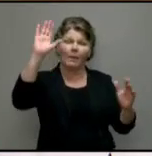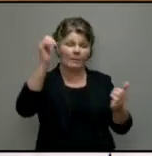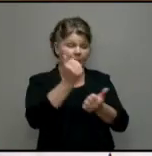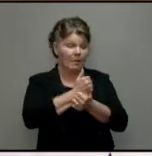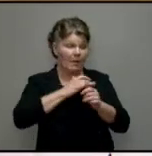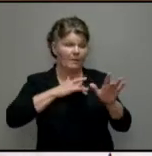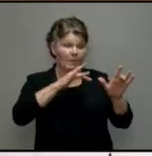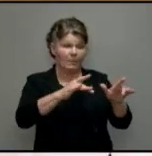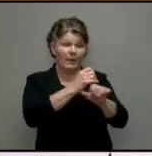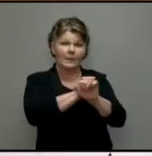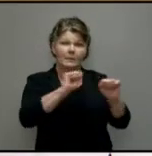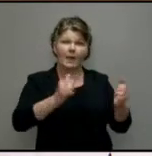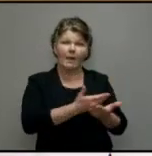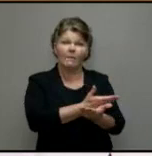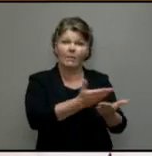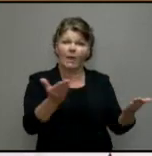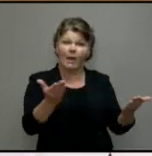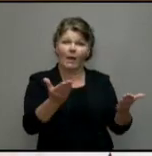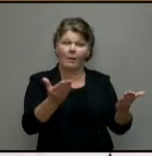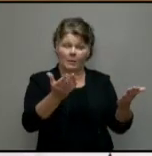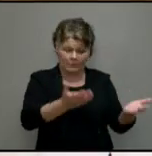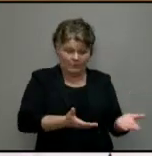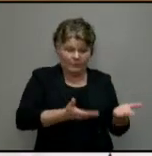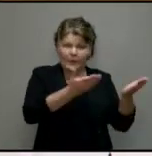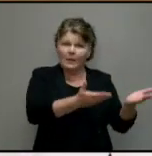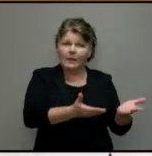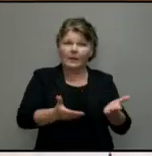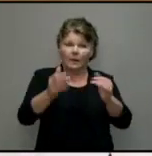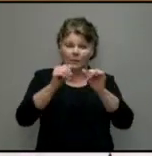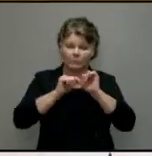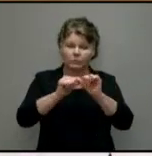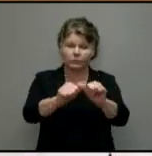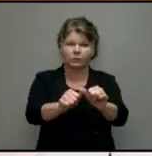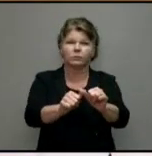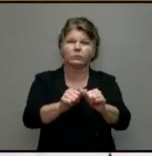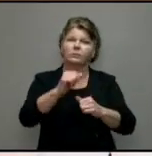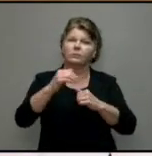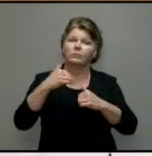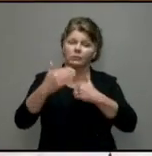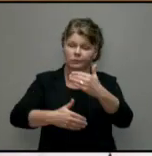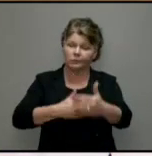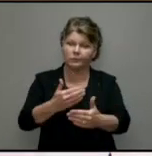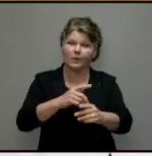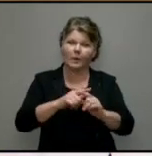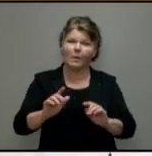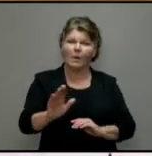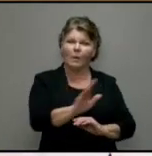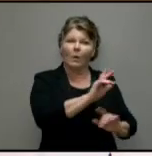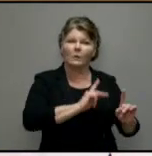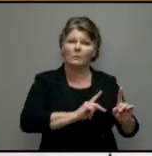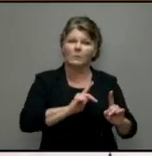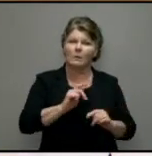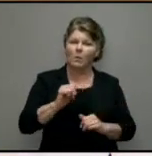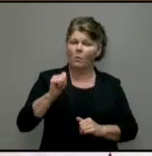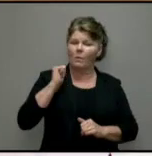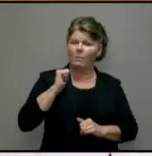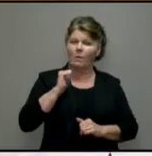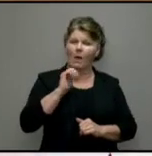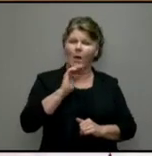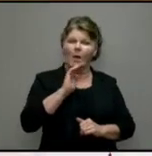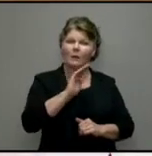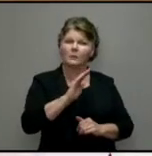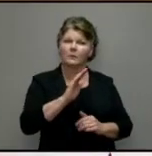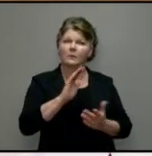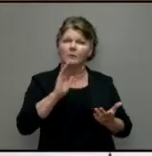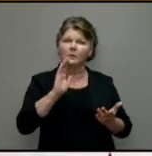them. He lifted them up and carried them all the days of old. But they rebelled and grieved his Holy Spirit.